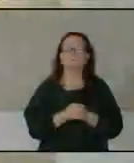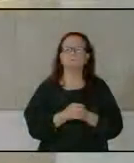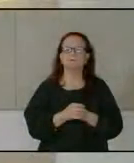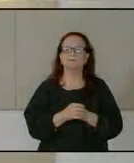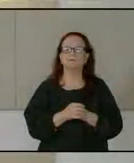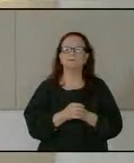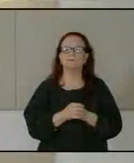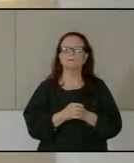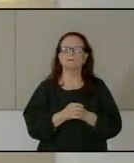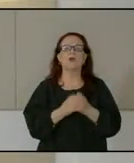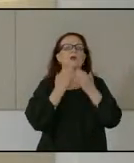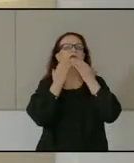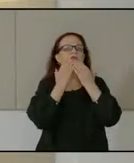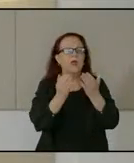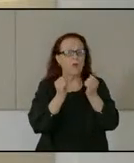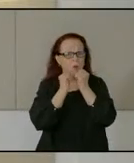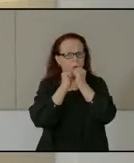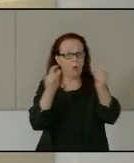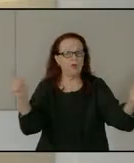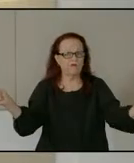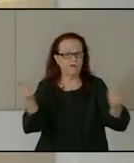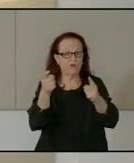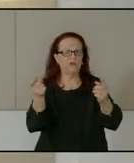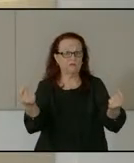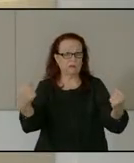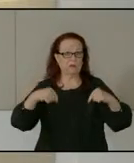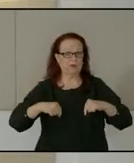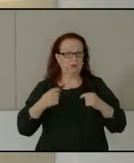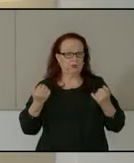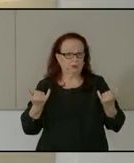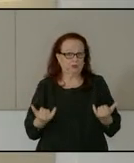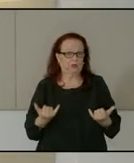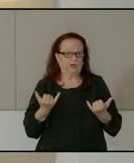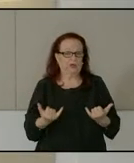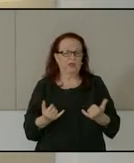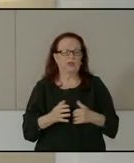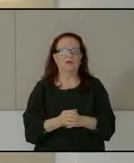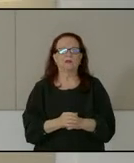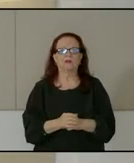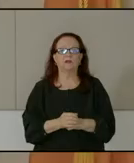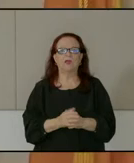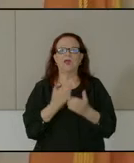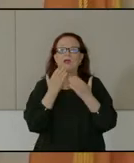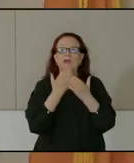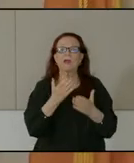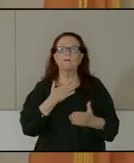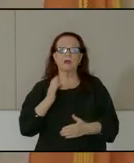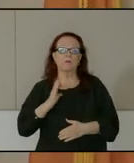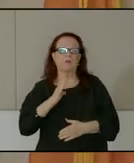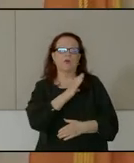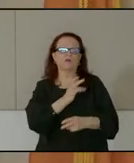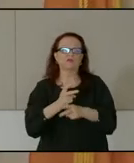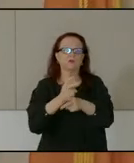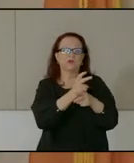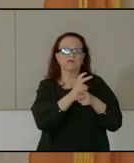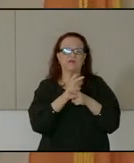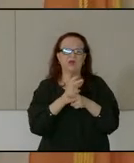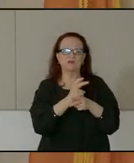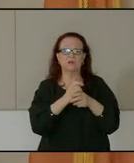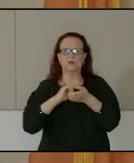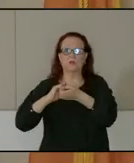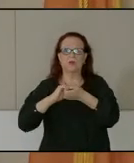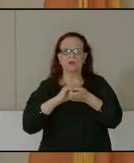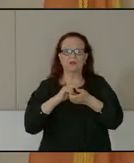I'd like to thank all of you who are here today. I want to thank my Board of Supervisor colleagues for their